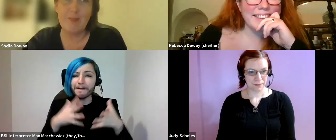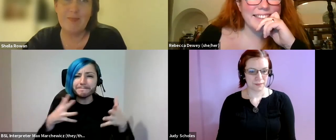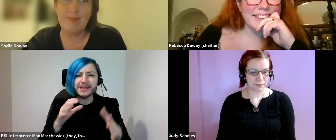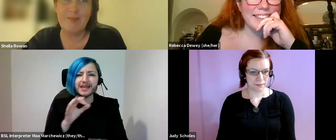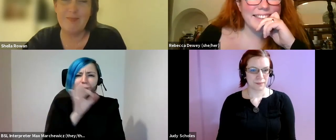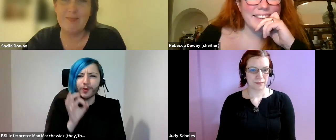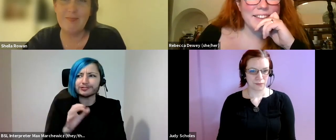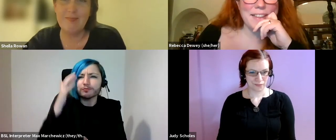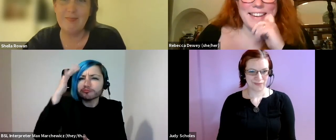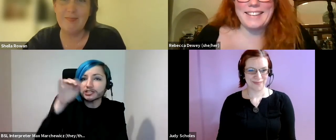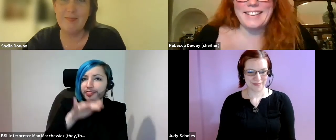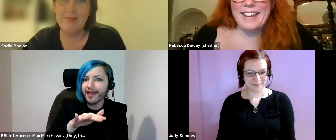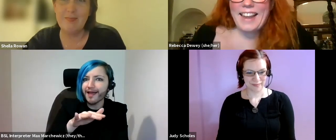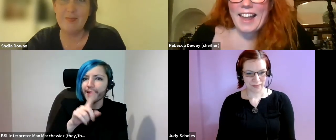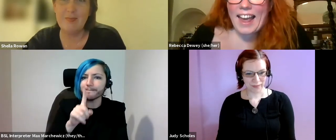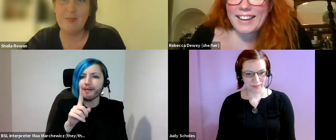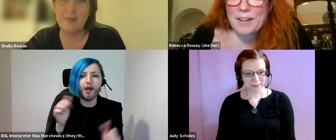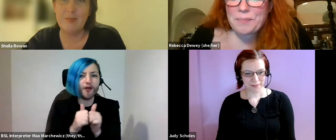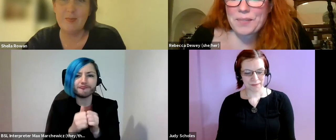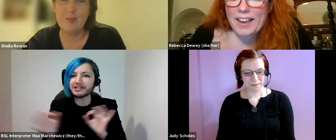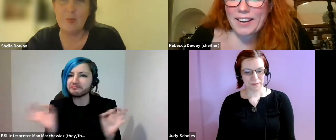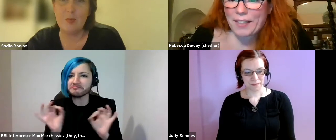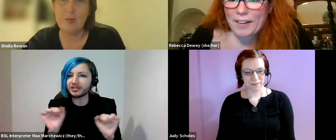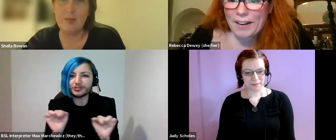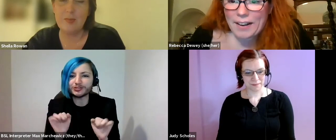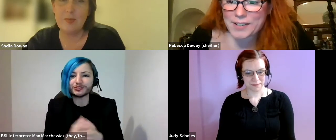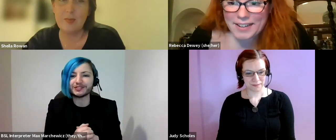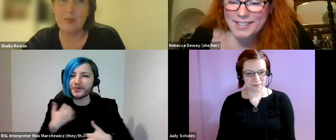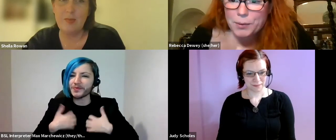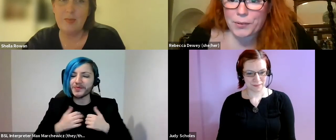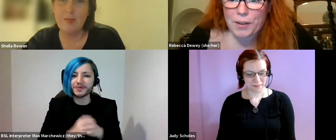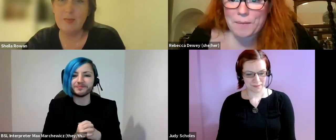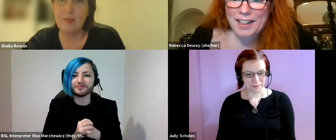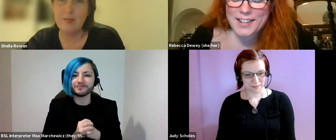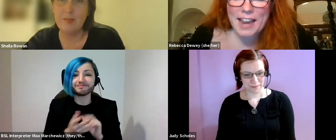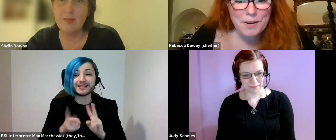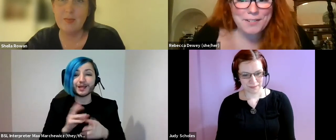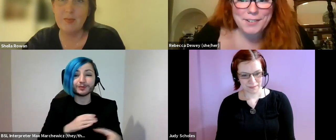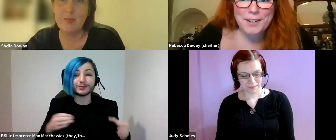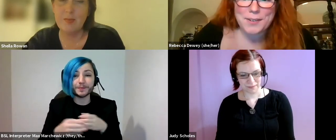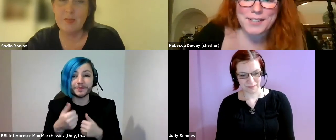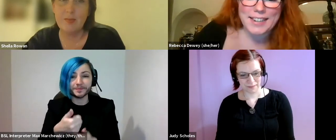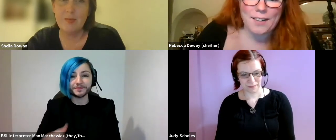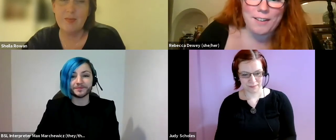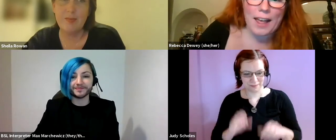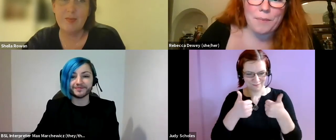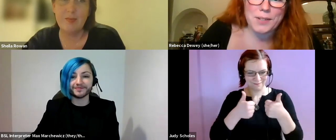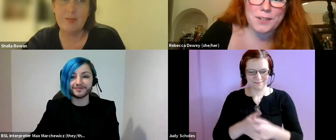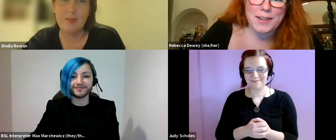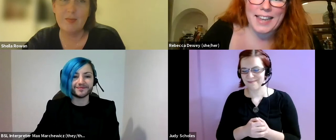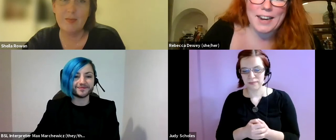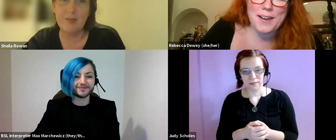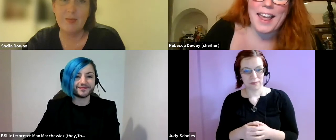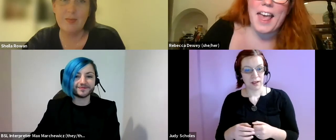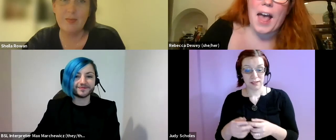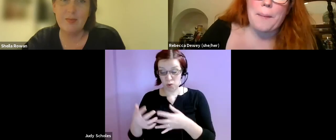prediction. Thank you. And I think actually it's also come in the chat, but I was going to ask, or I was going to